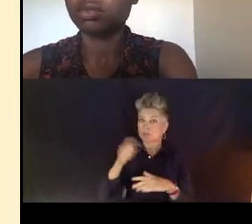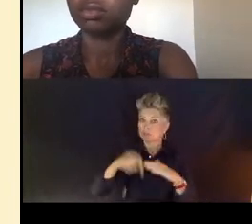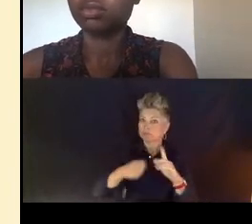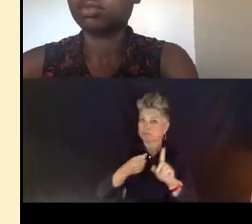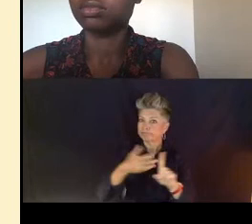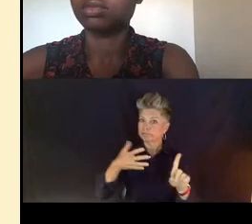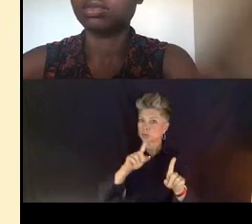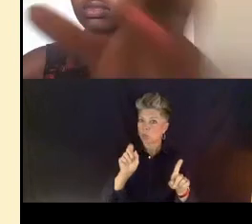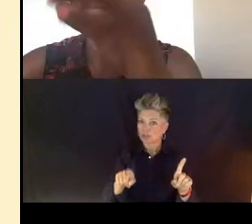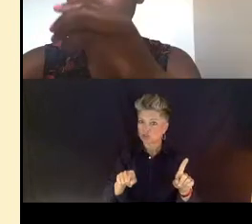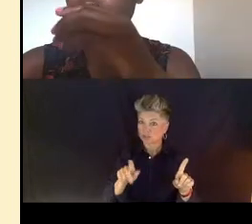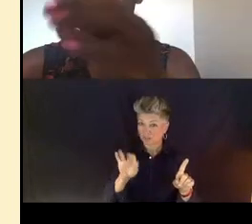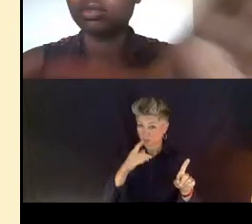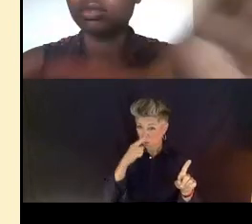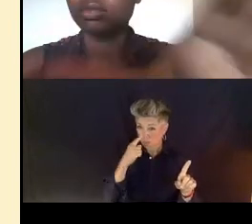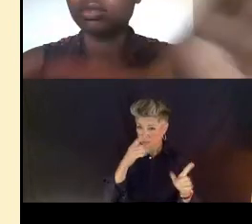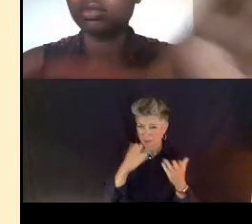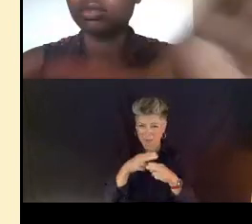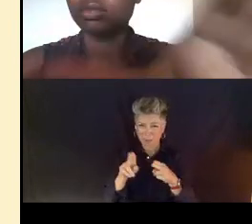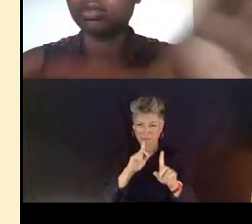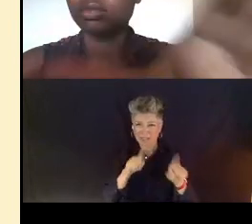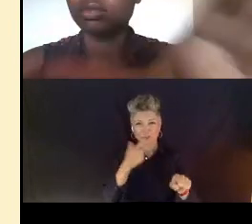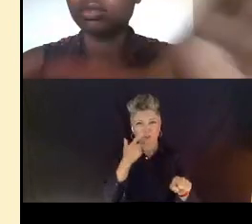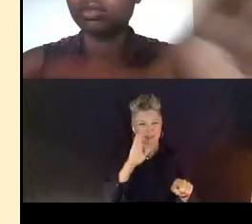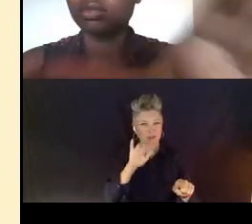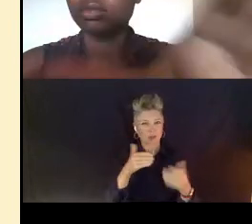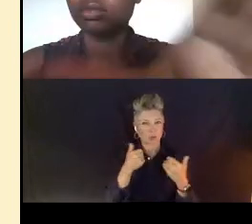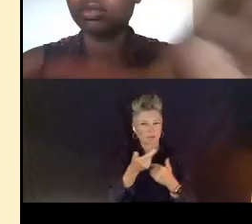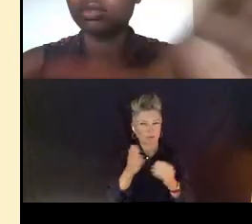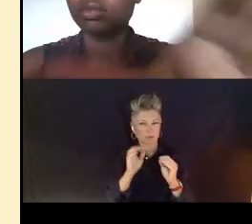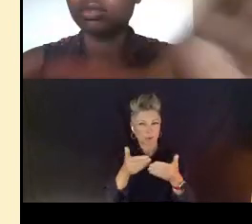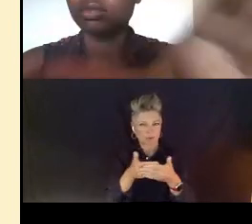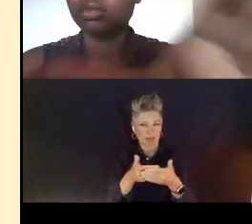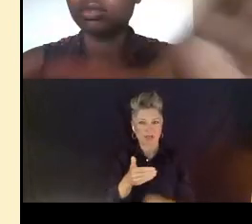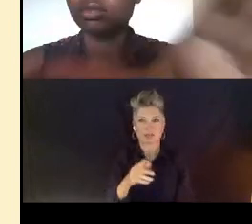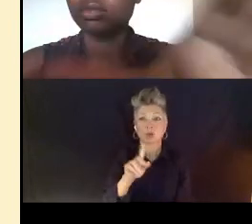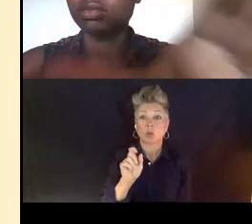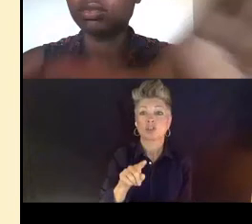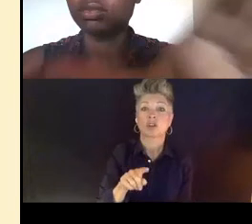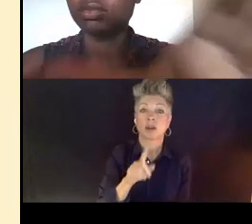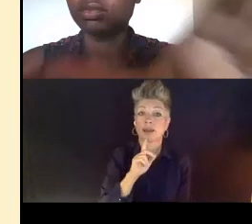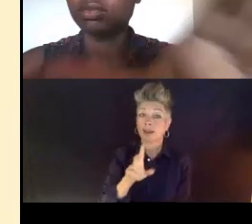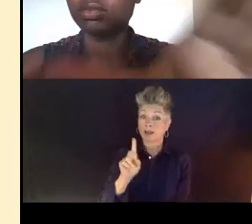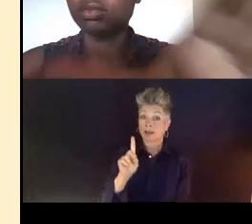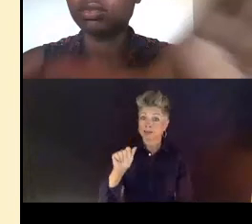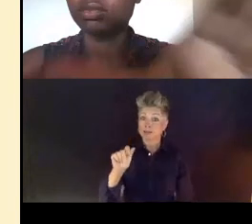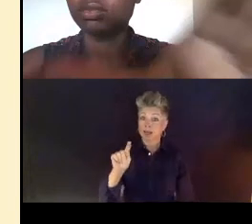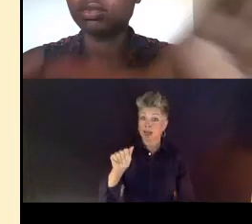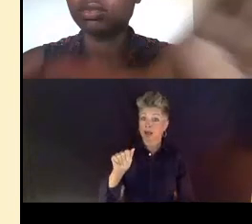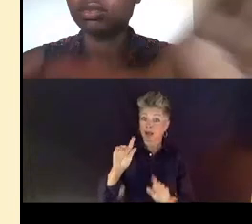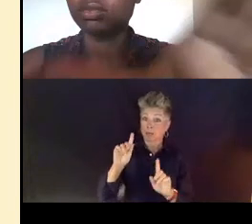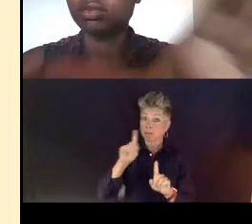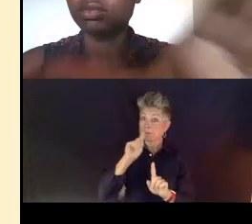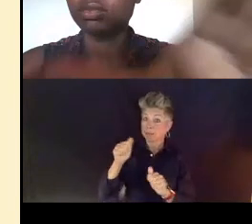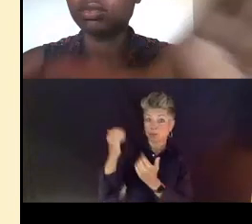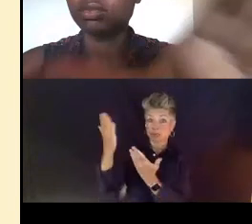just say maybe kind of a brief answer because I know you have a few more slides. Okay. And the question is, has data been presented to the businesses on Villard